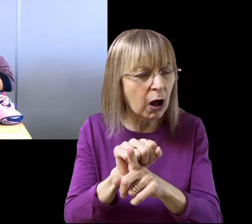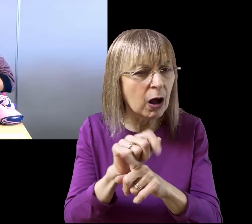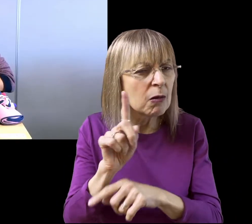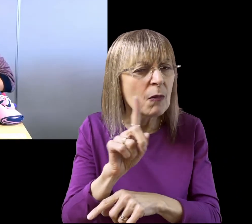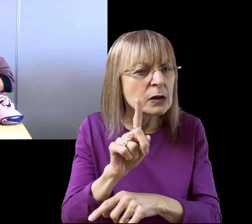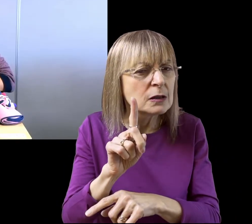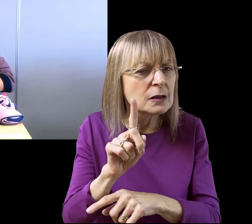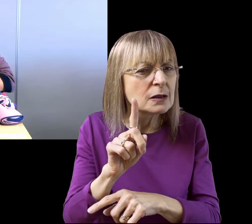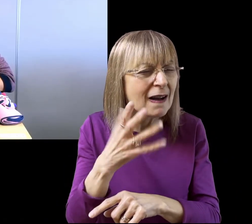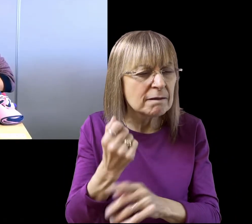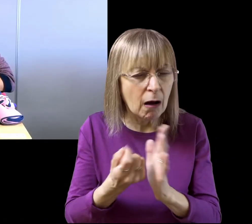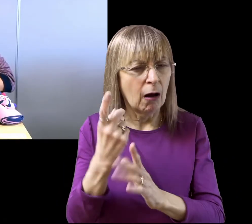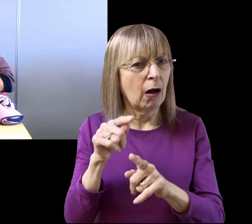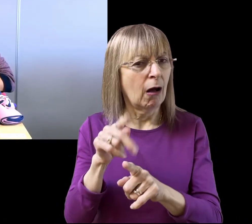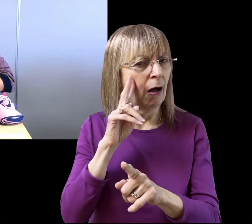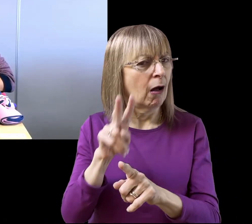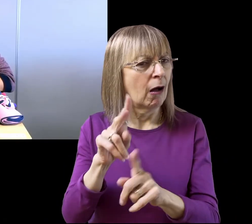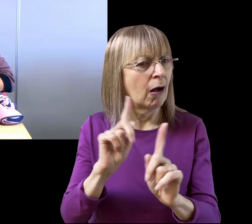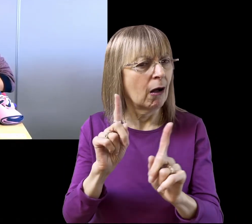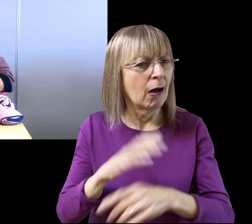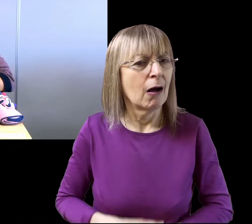you spot what happens?